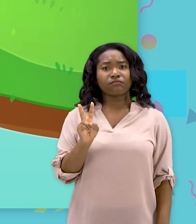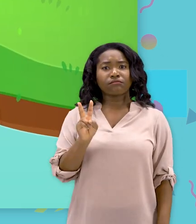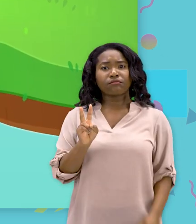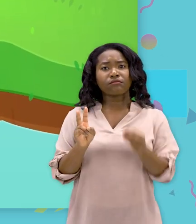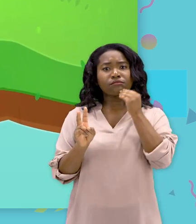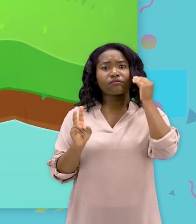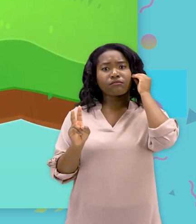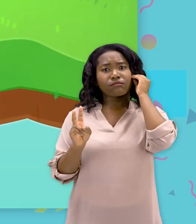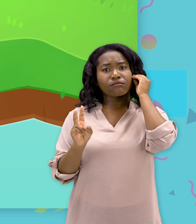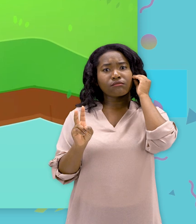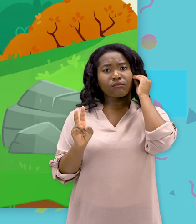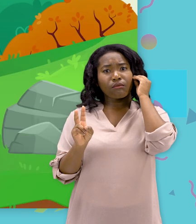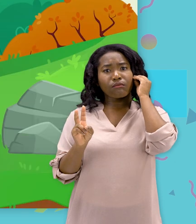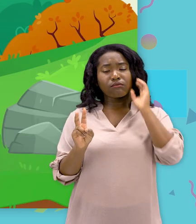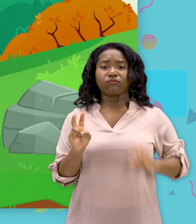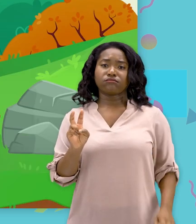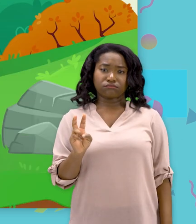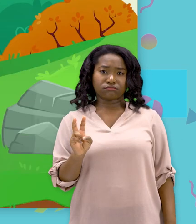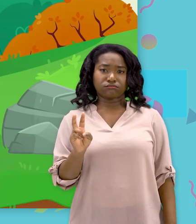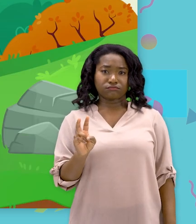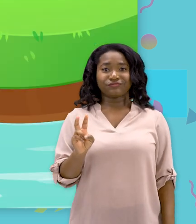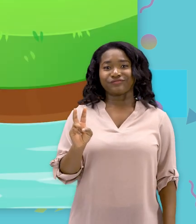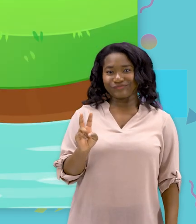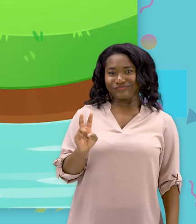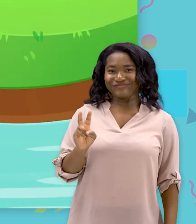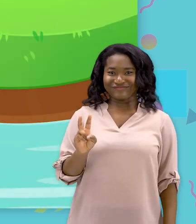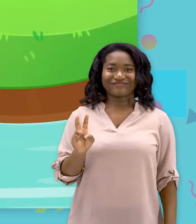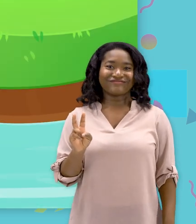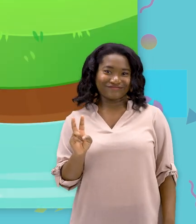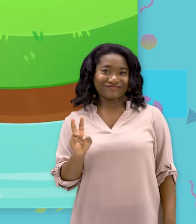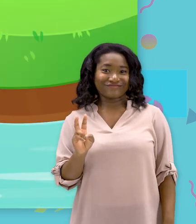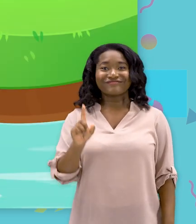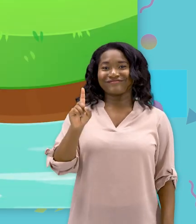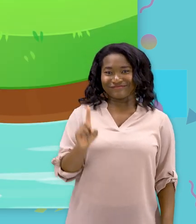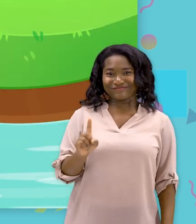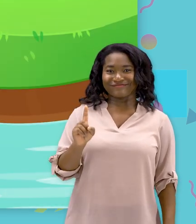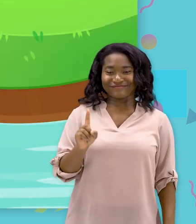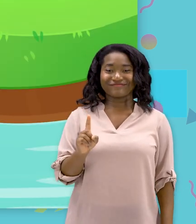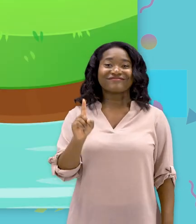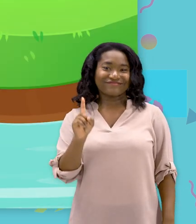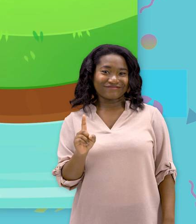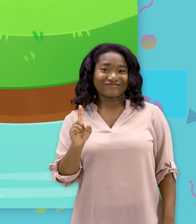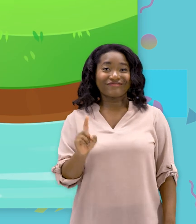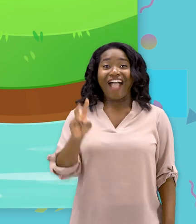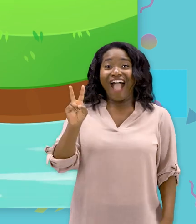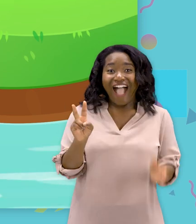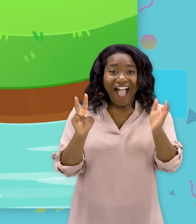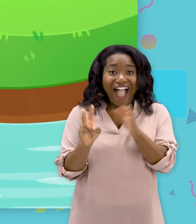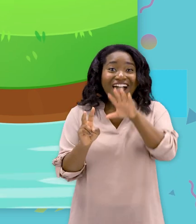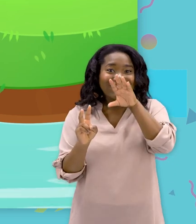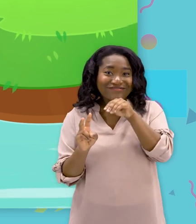Little ducks came swimming back. Seven.